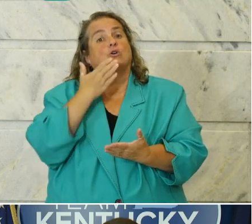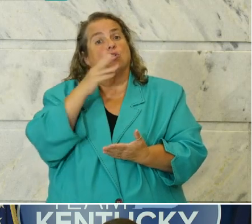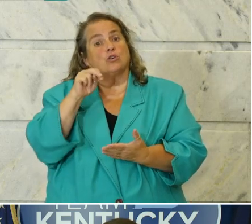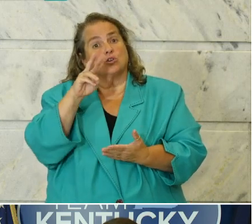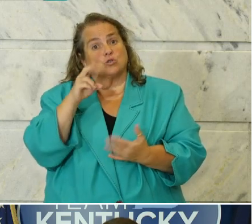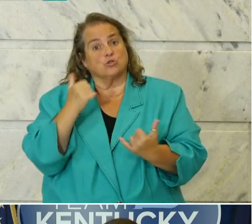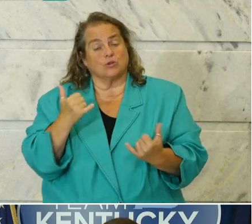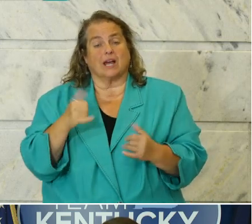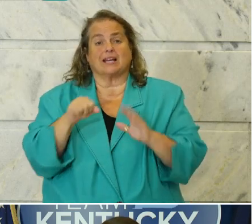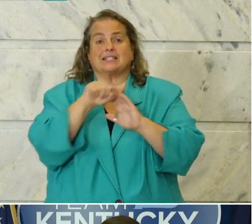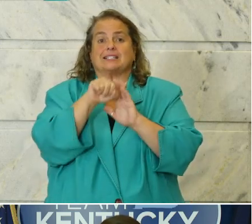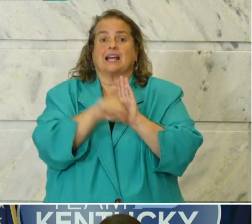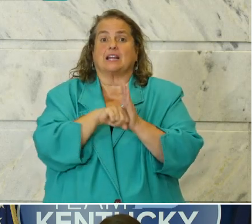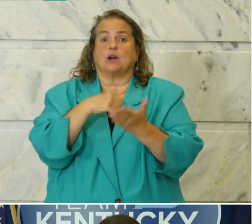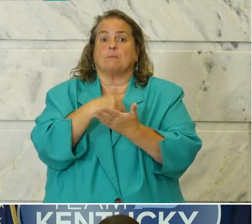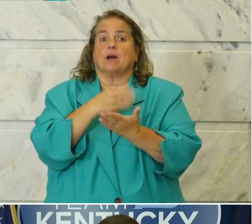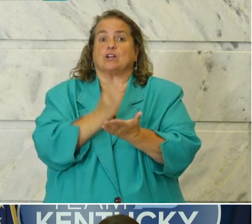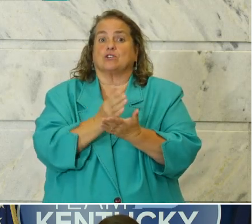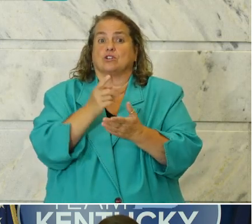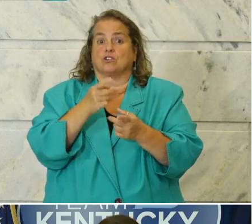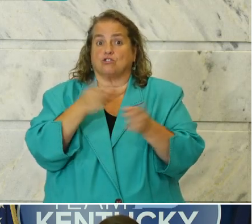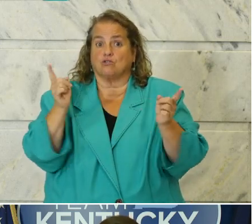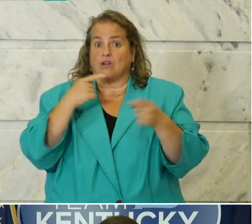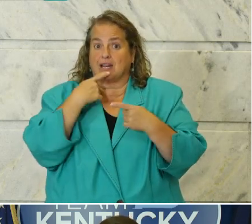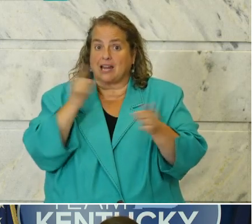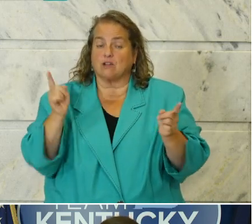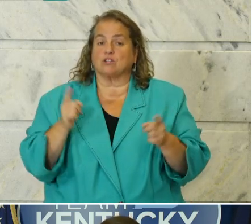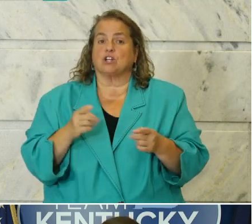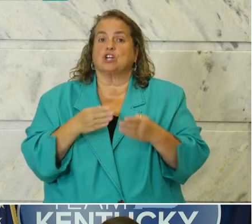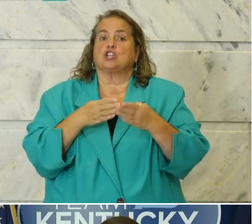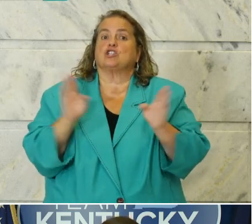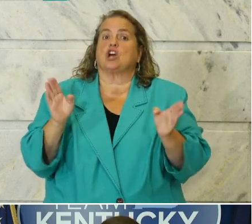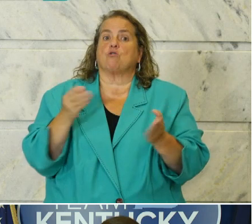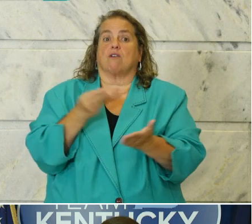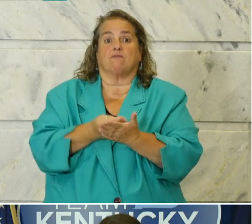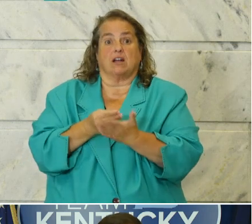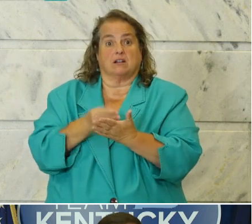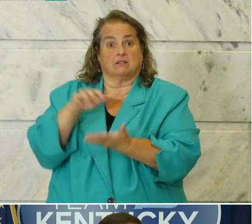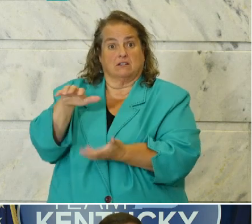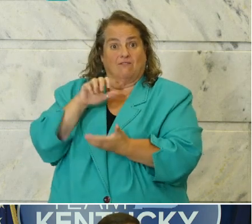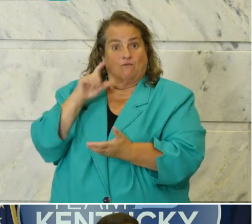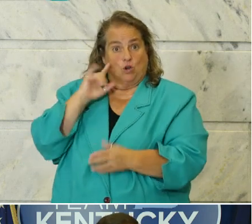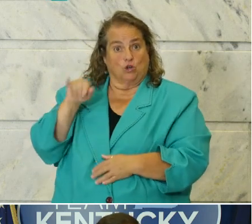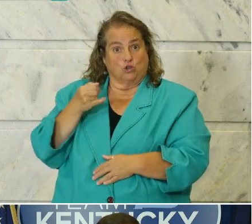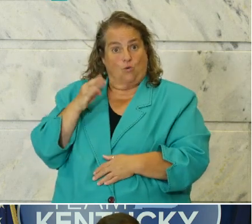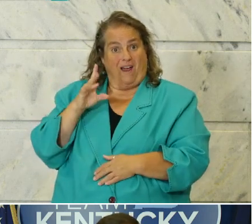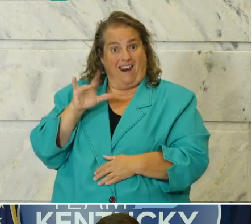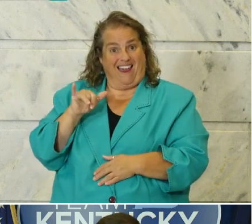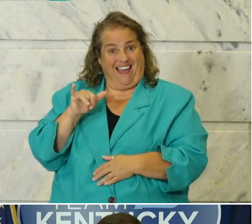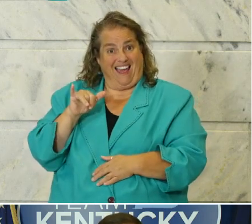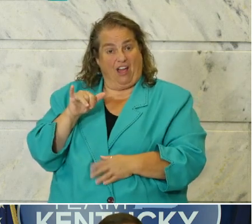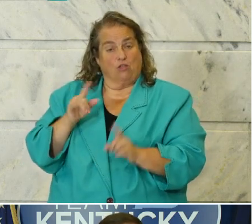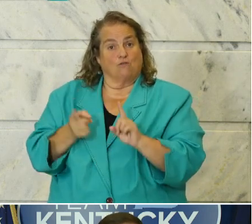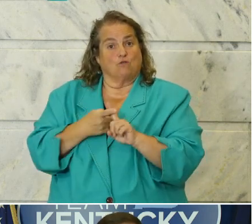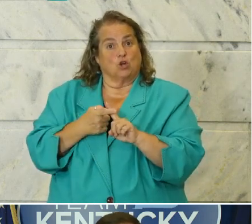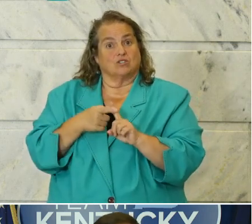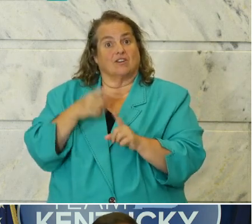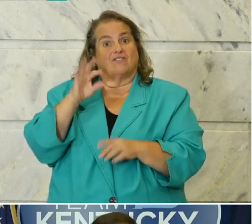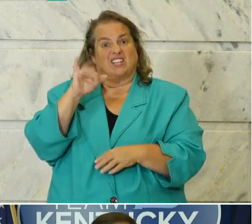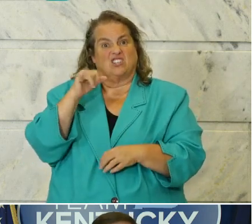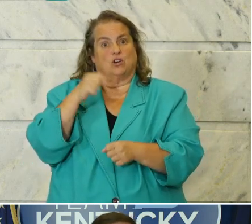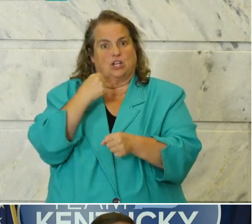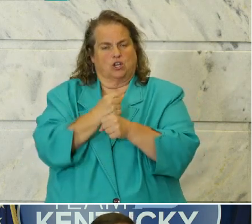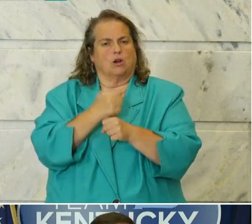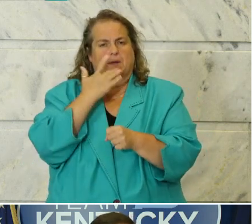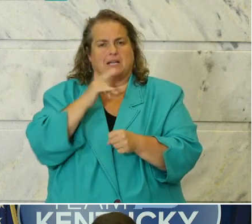state budget director announced Kentucky's general fund receipts for July, the first month of this fiscal year. We run a July 1st